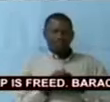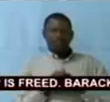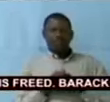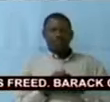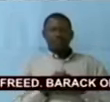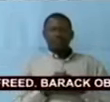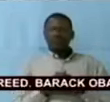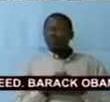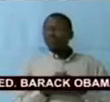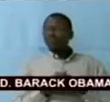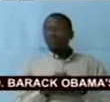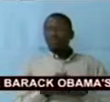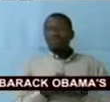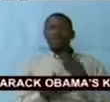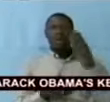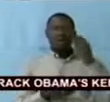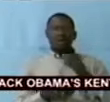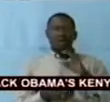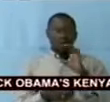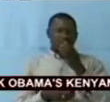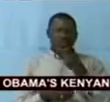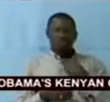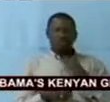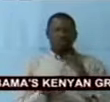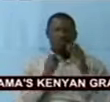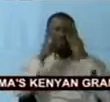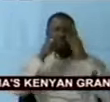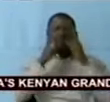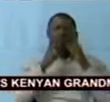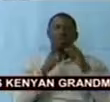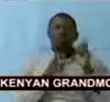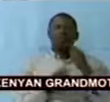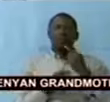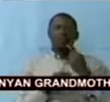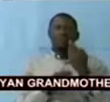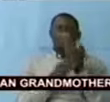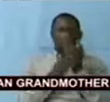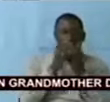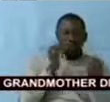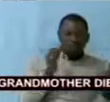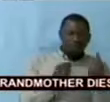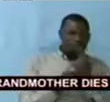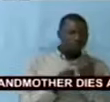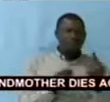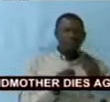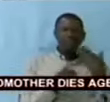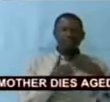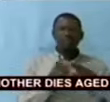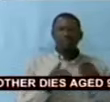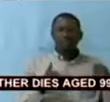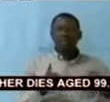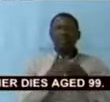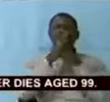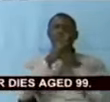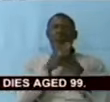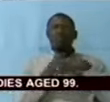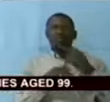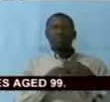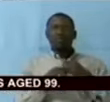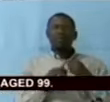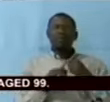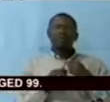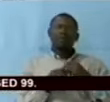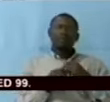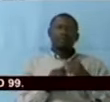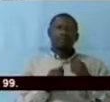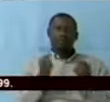How could you survive that impact? What isolated you from the impact of the car? from the impact of the hit.